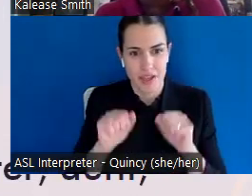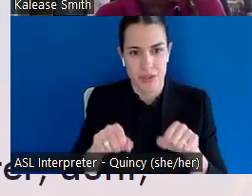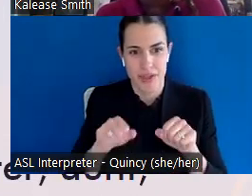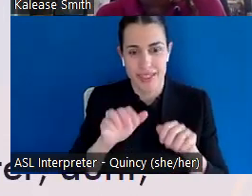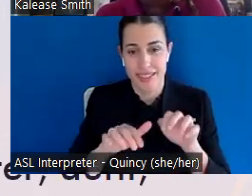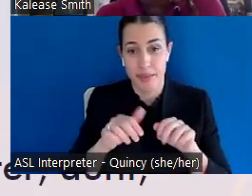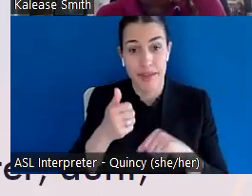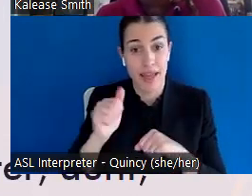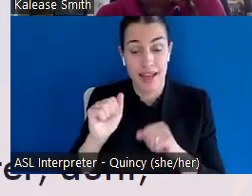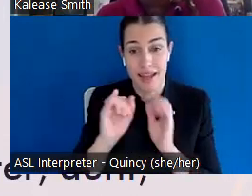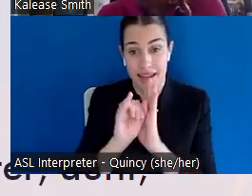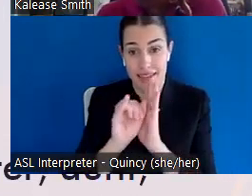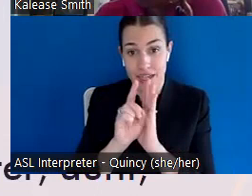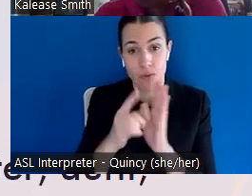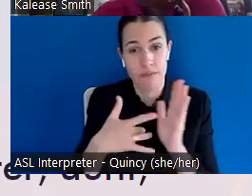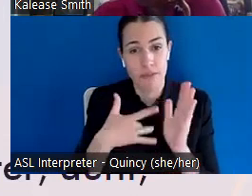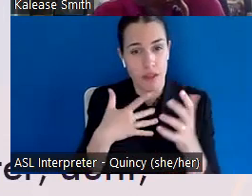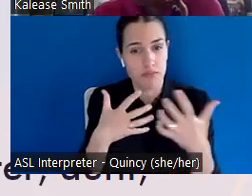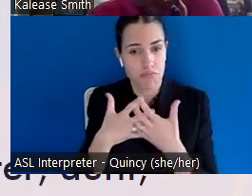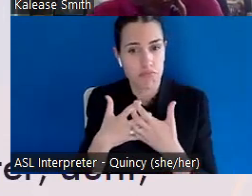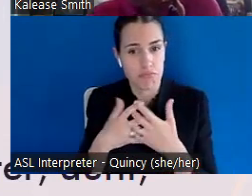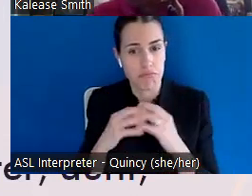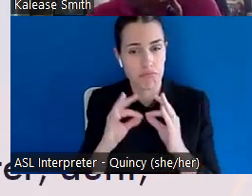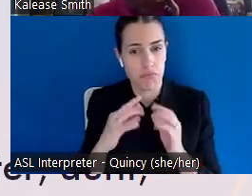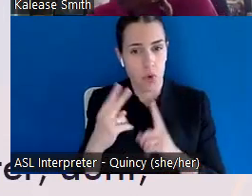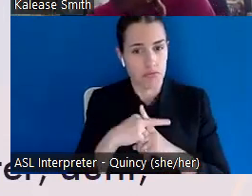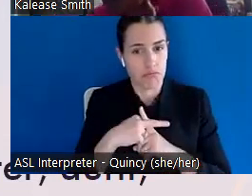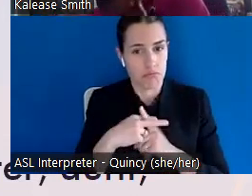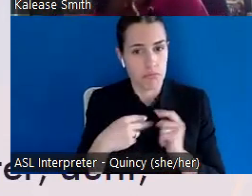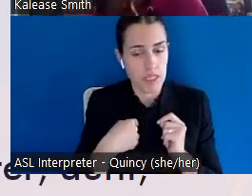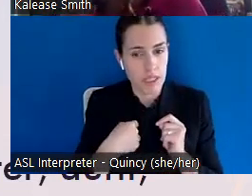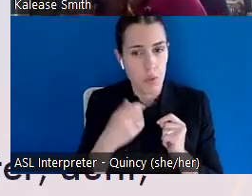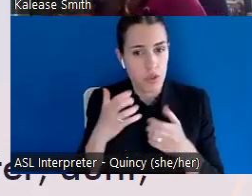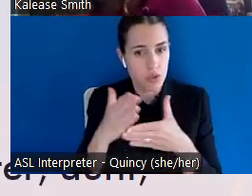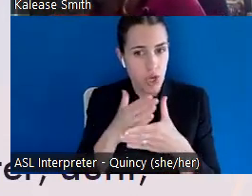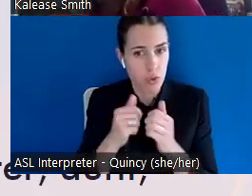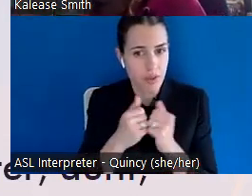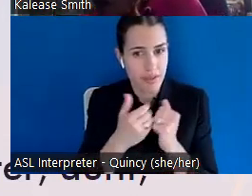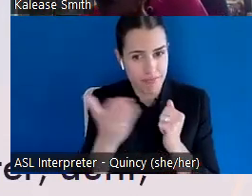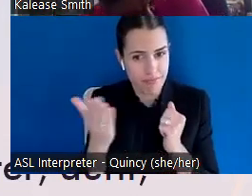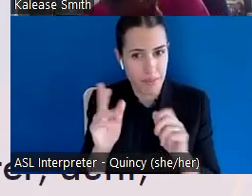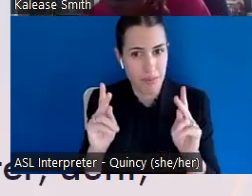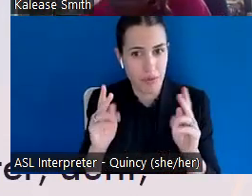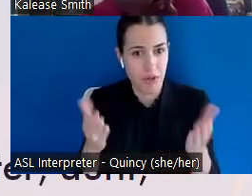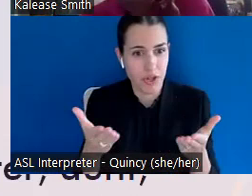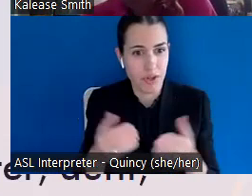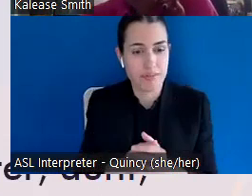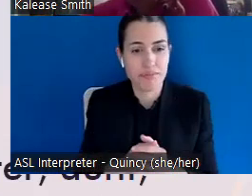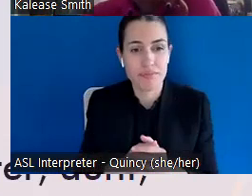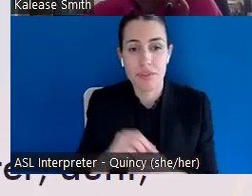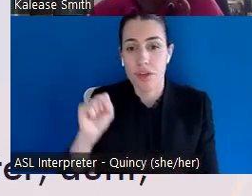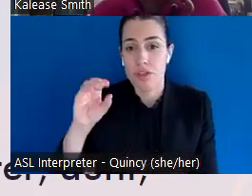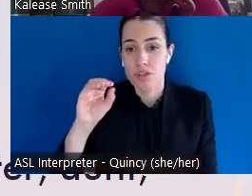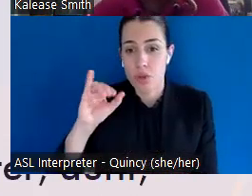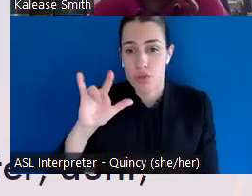identities on the right side that you feel are especially pertinent or you want to share with the folks who are here today. For example, social identities such